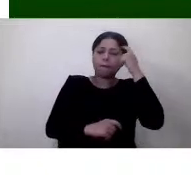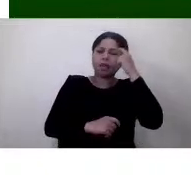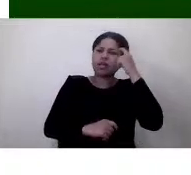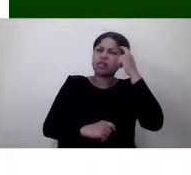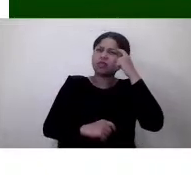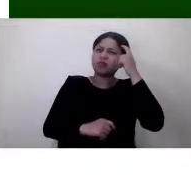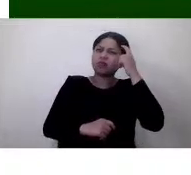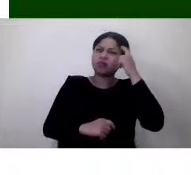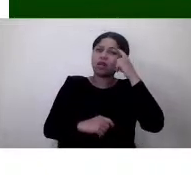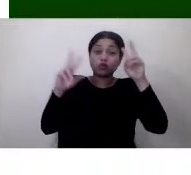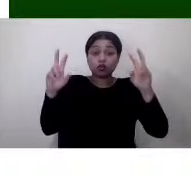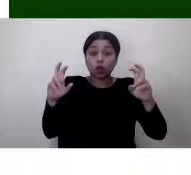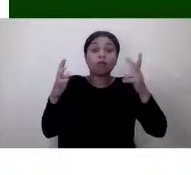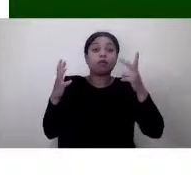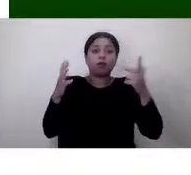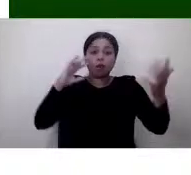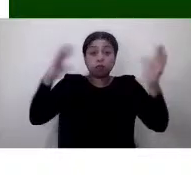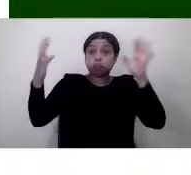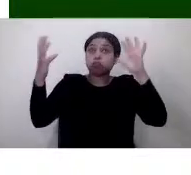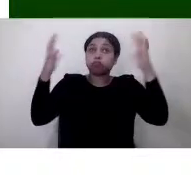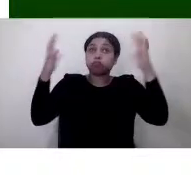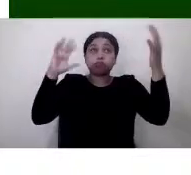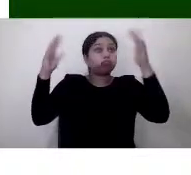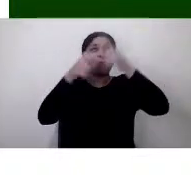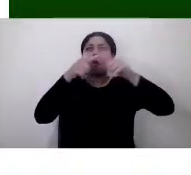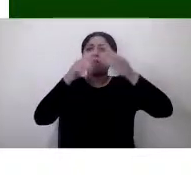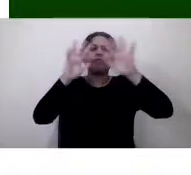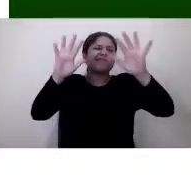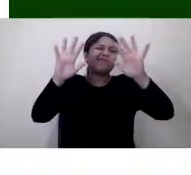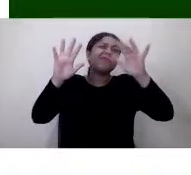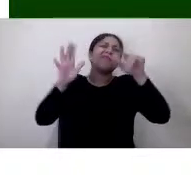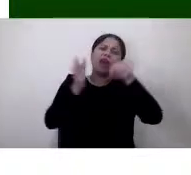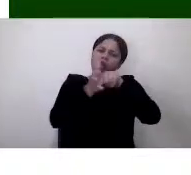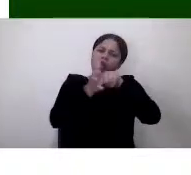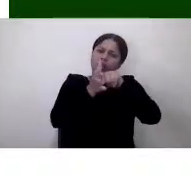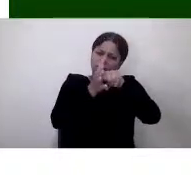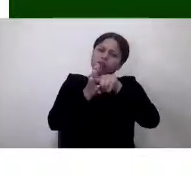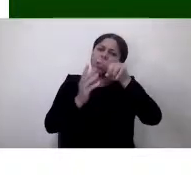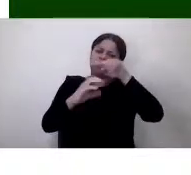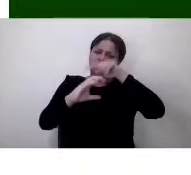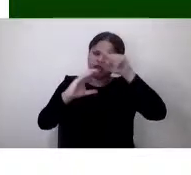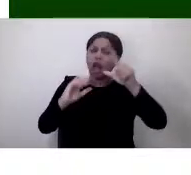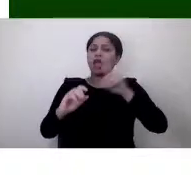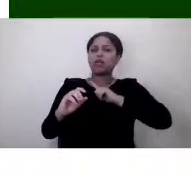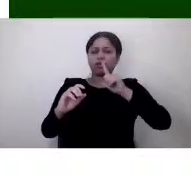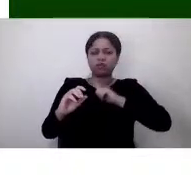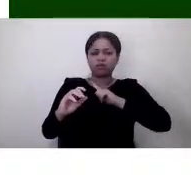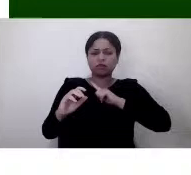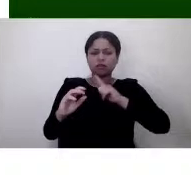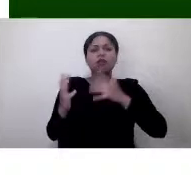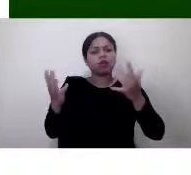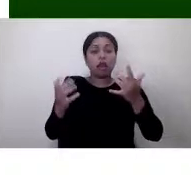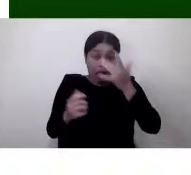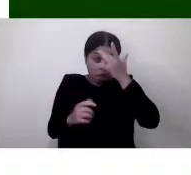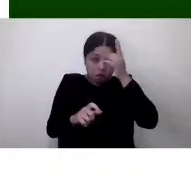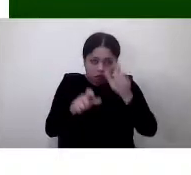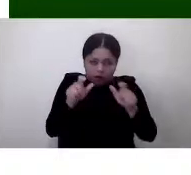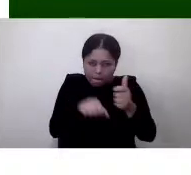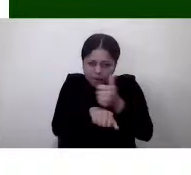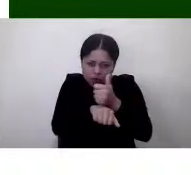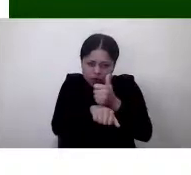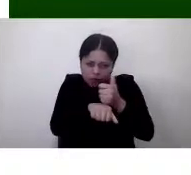purely scientific topic and it's probably the job of scientists or environmentalists. But that's not